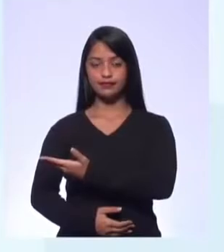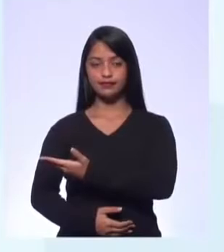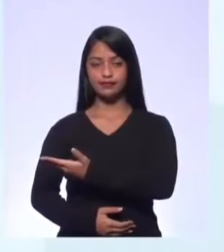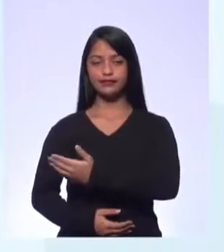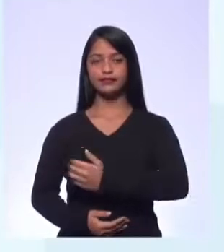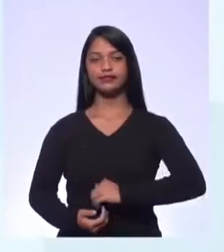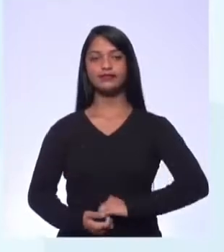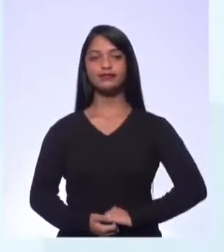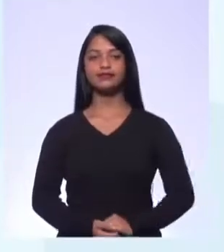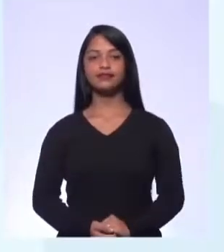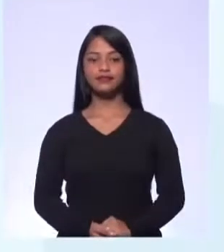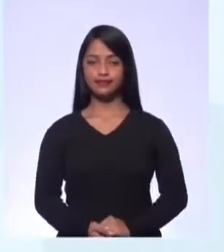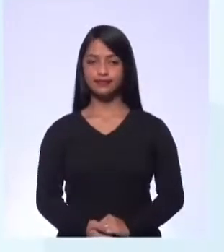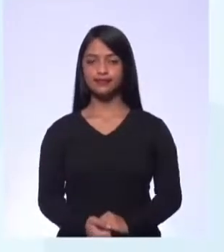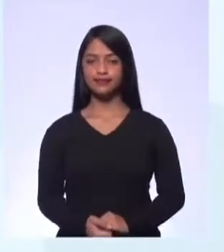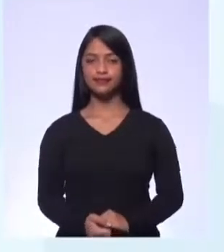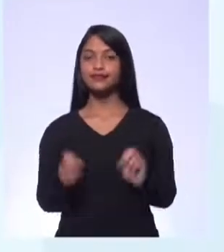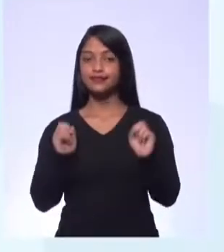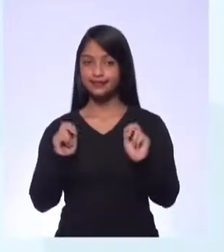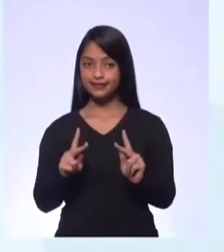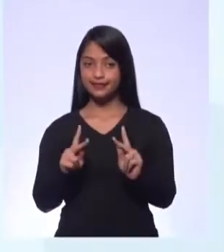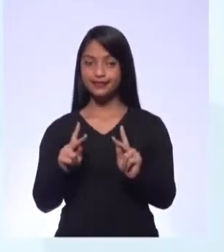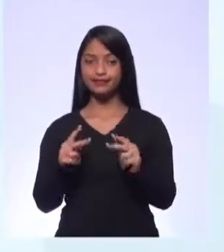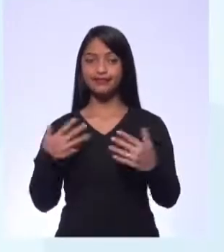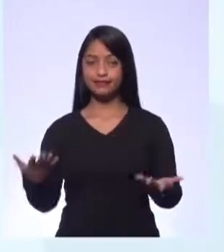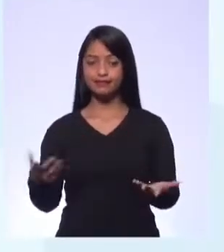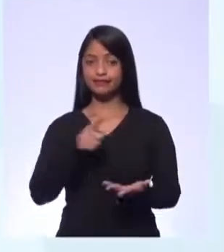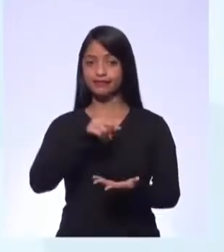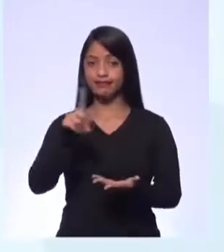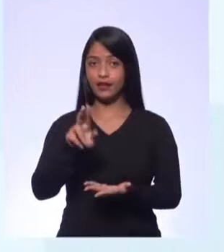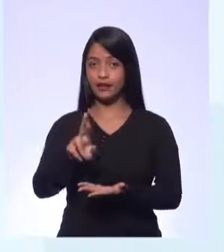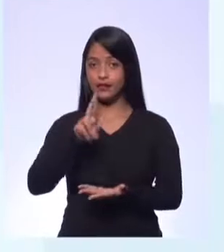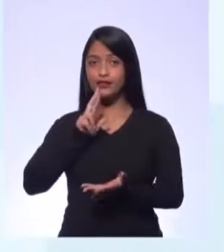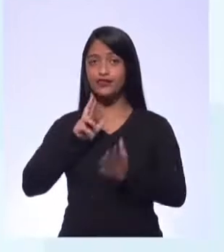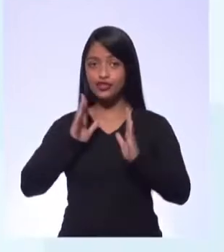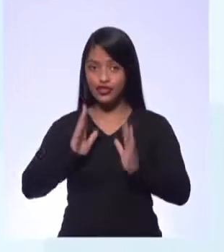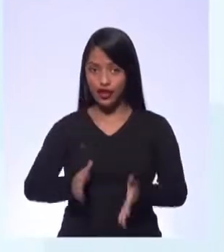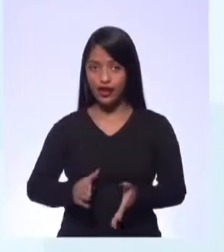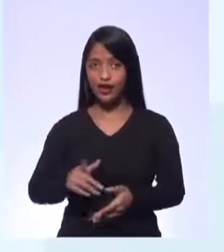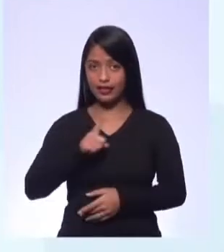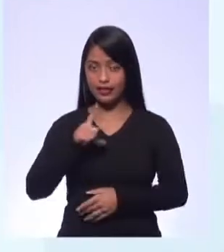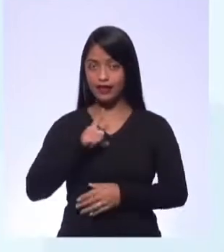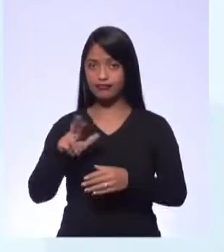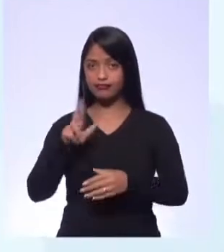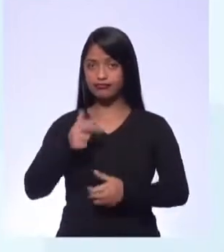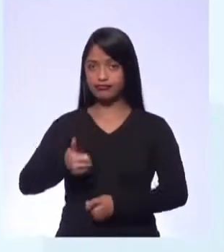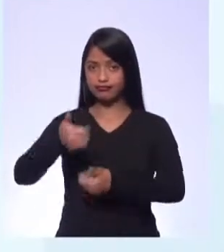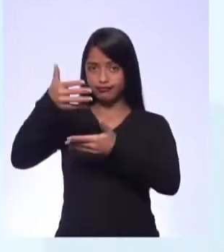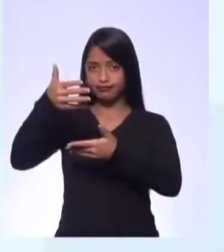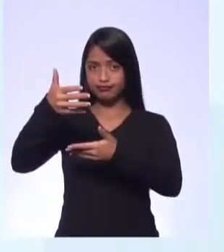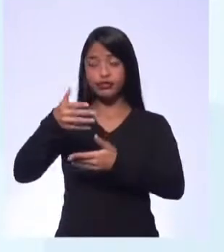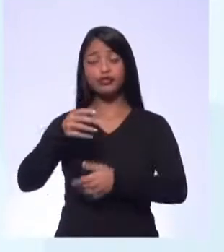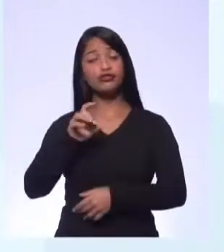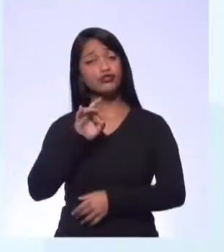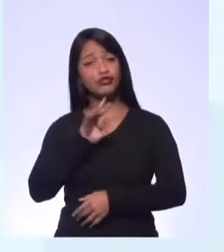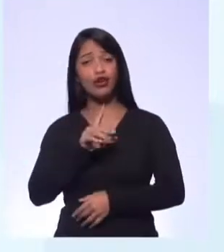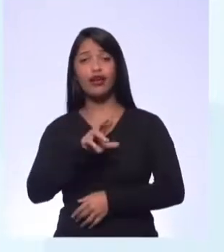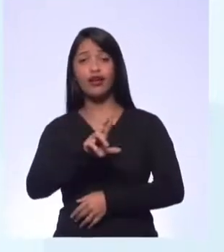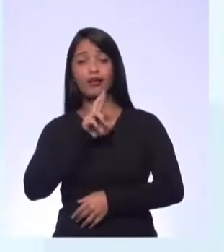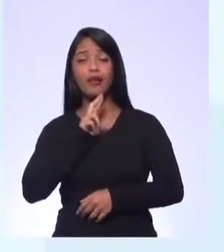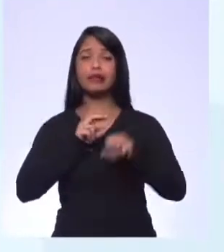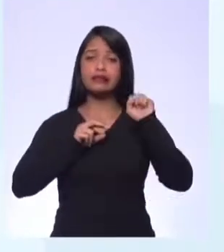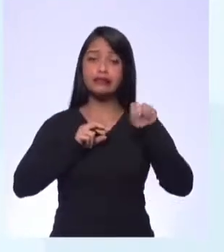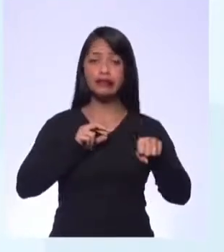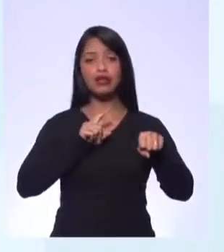Oh, no, it can't. Tá? Então, vocês já colocaram aí a resposta no chat? Eles estão colocando só yes, no, mas tem o pessoal já colocando. Não,